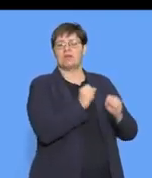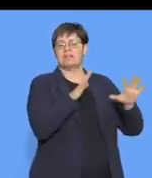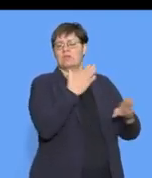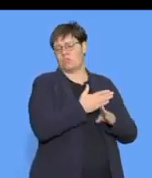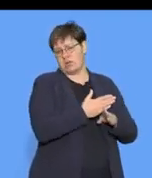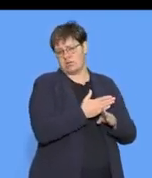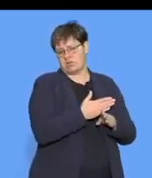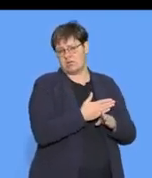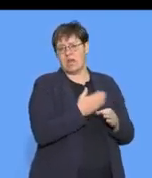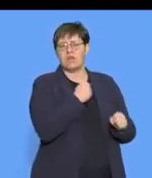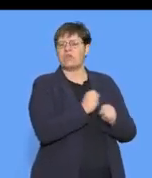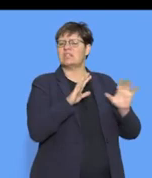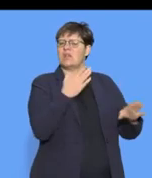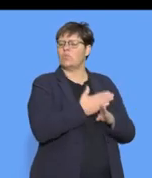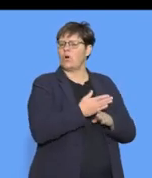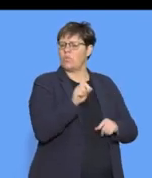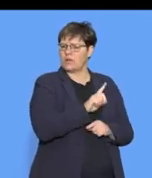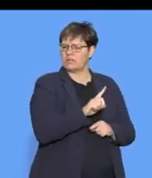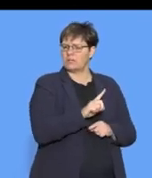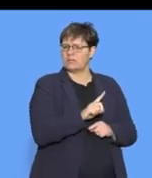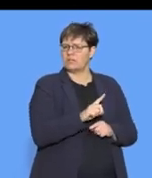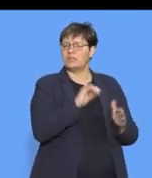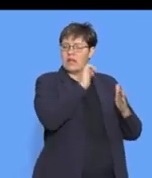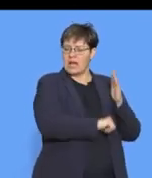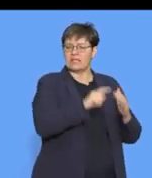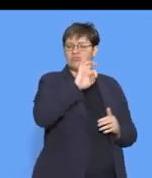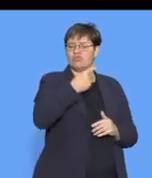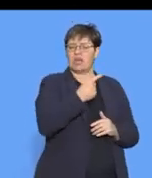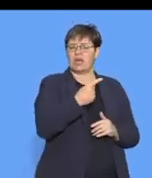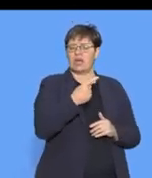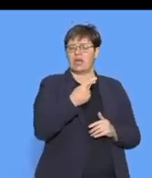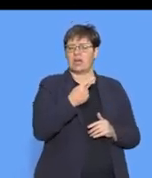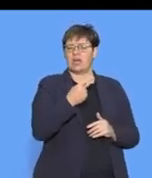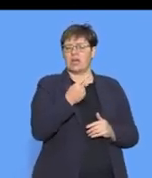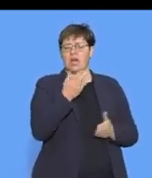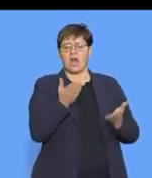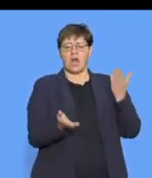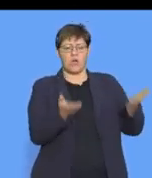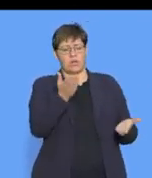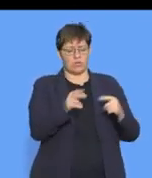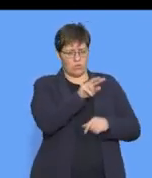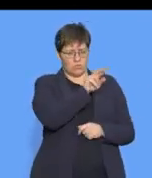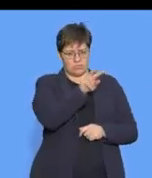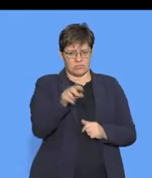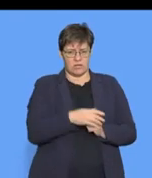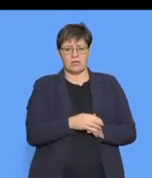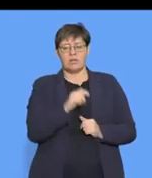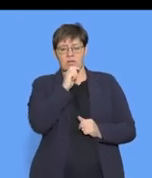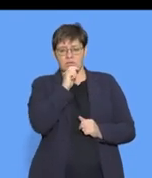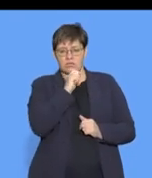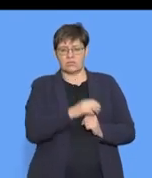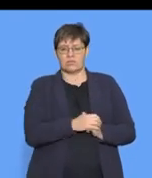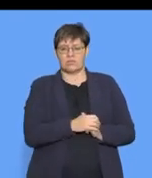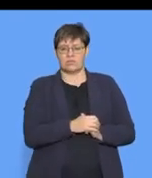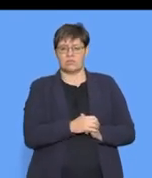10 work. And what was the grade 10 work? It was the introduction to trigonometry where we did the trig ratios. So we've got to use the